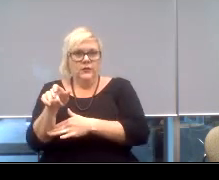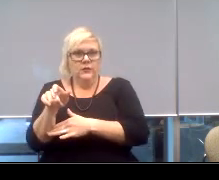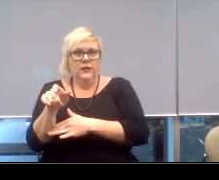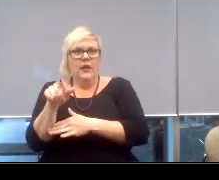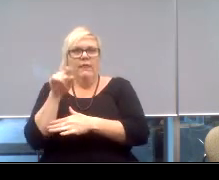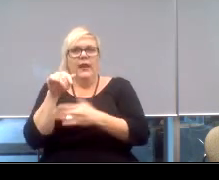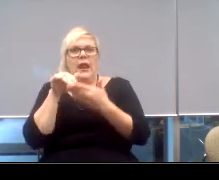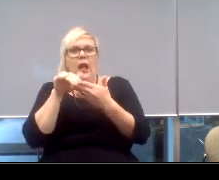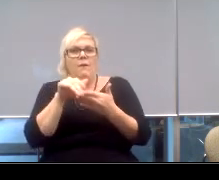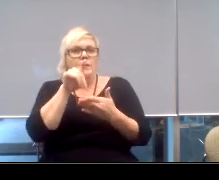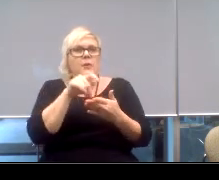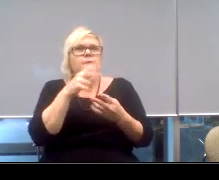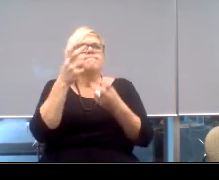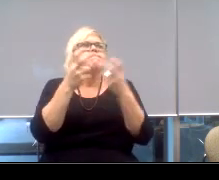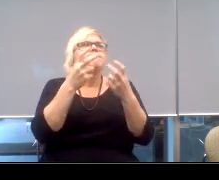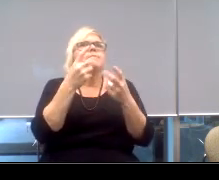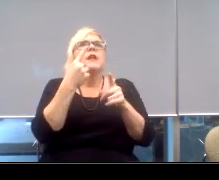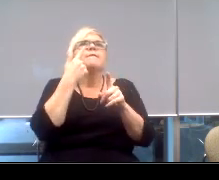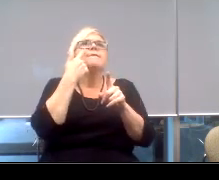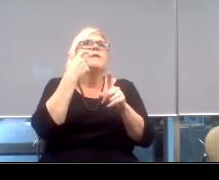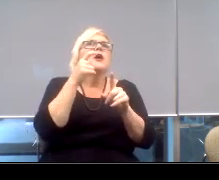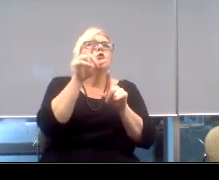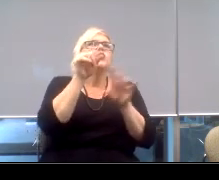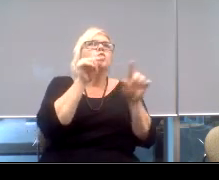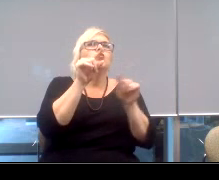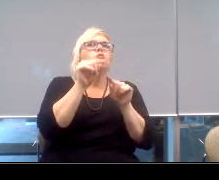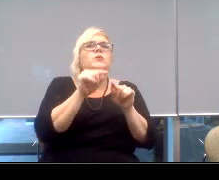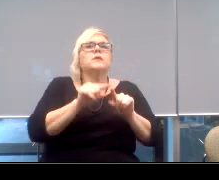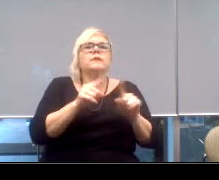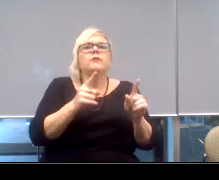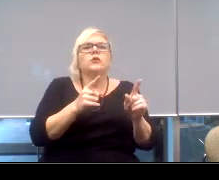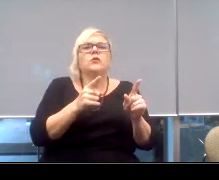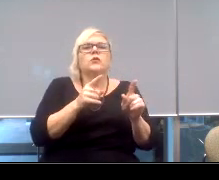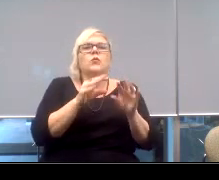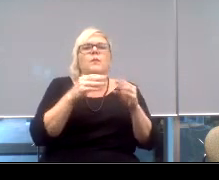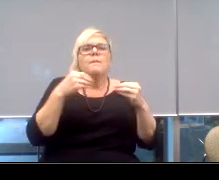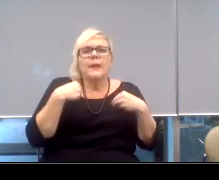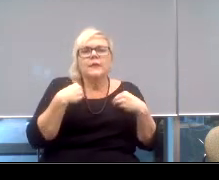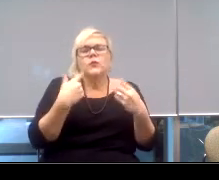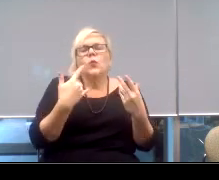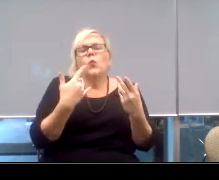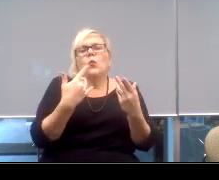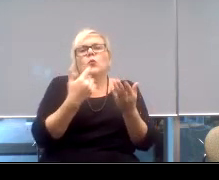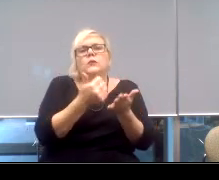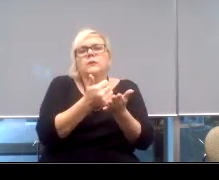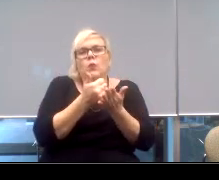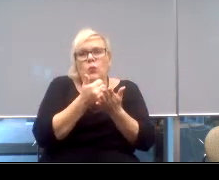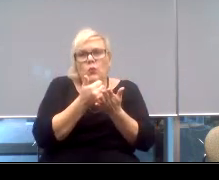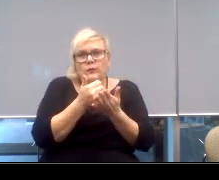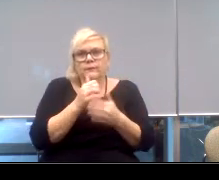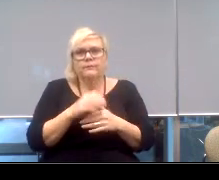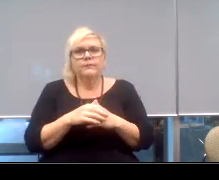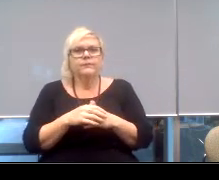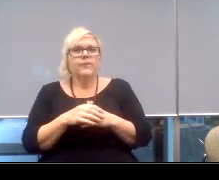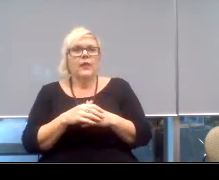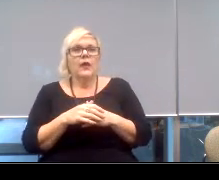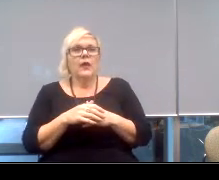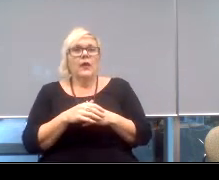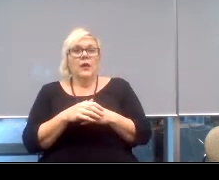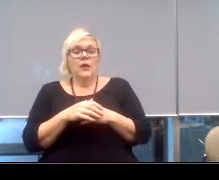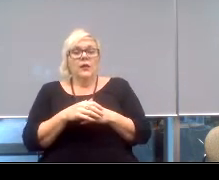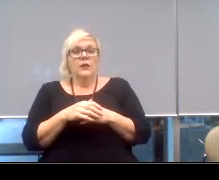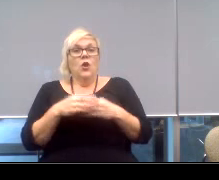choosing. But they all play a critical role in choice and control for participants. Providers will be